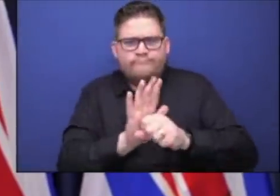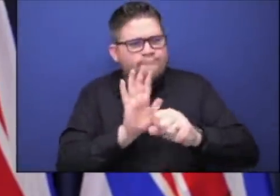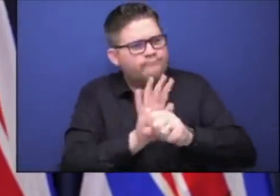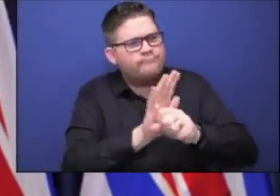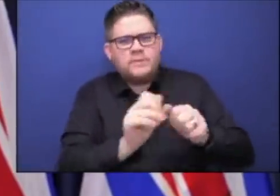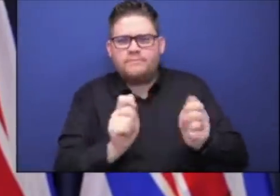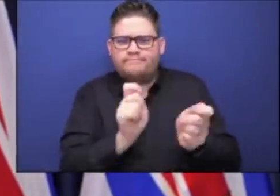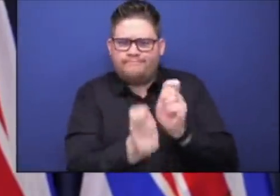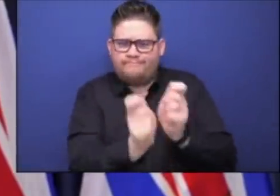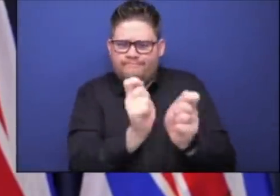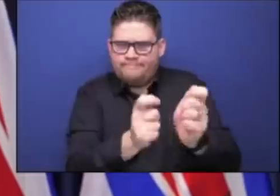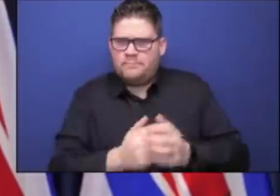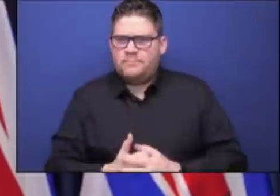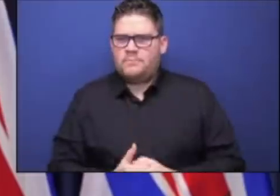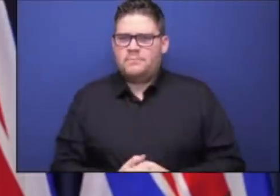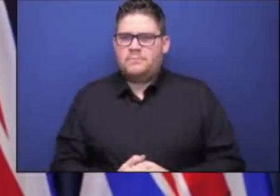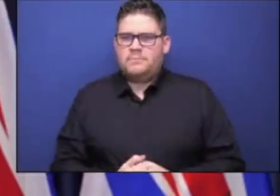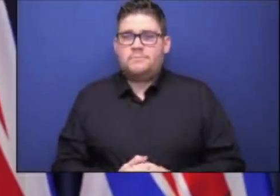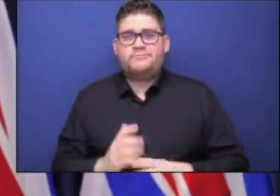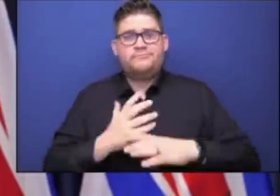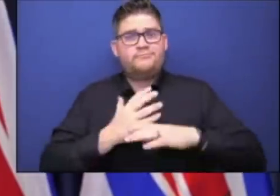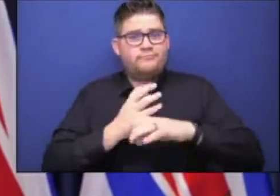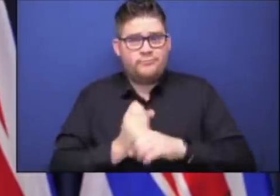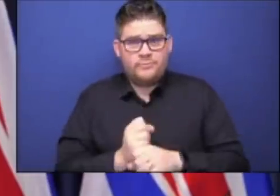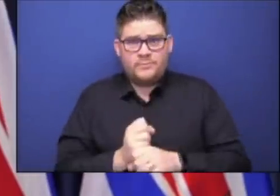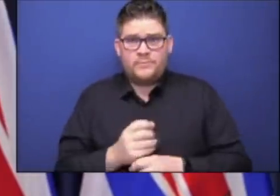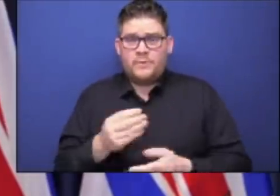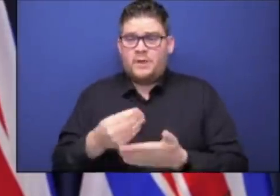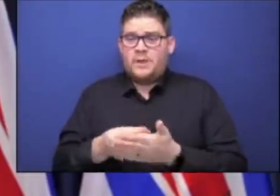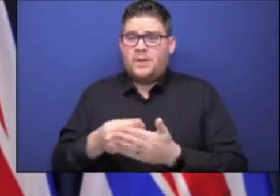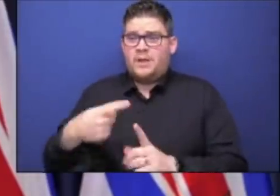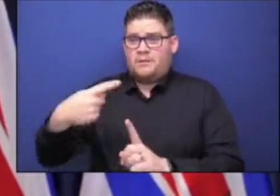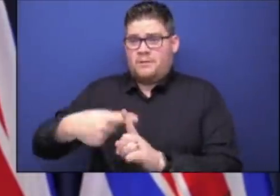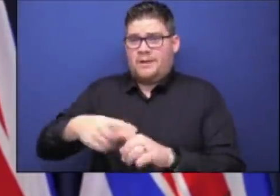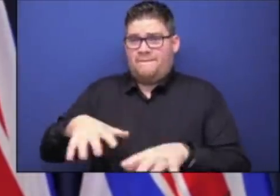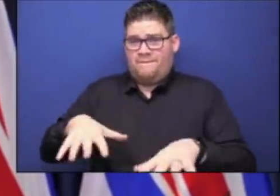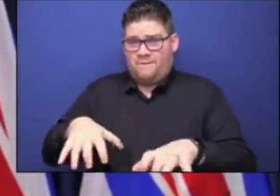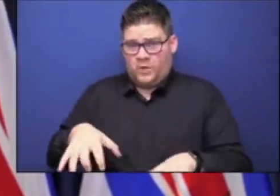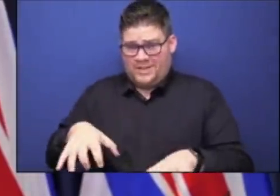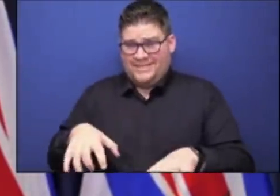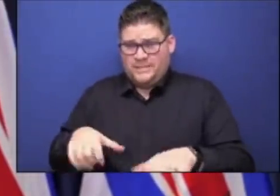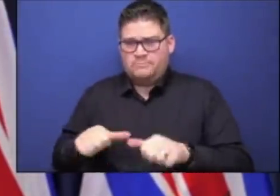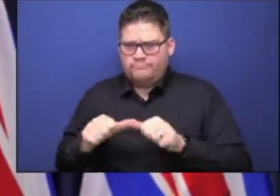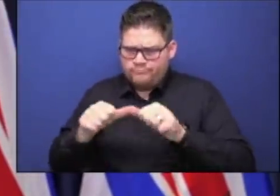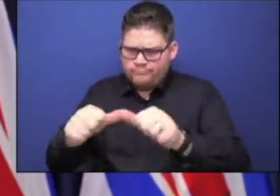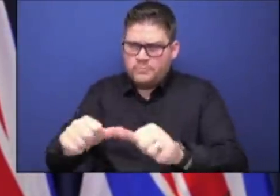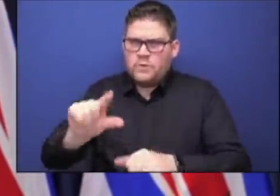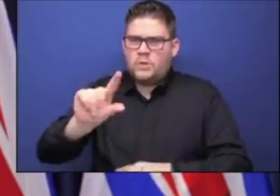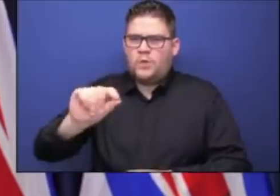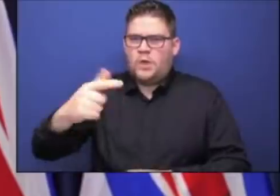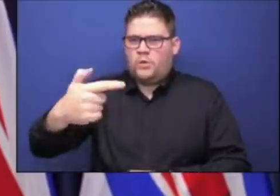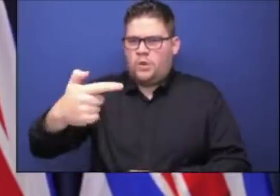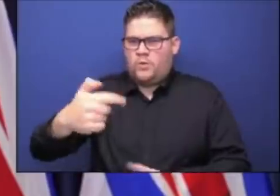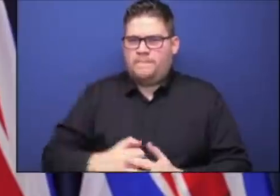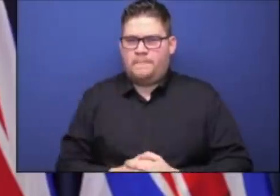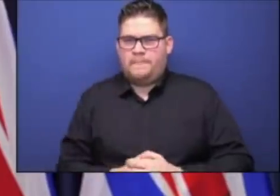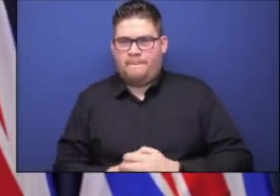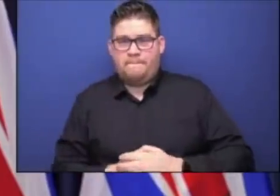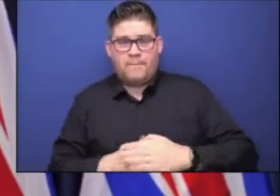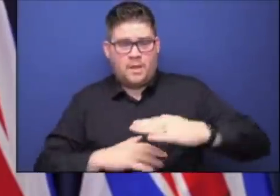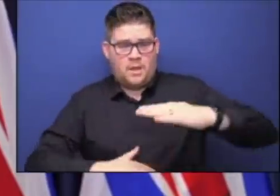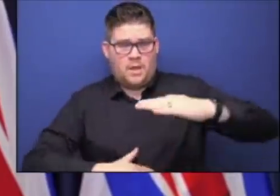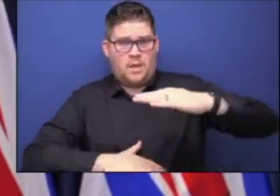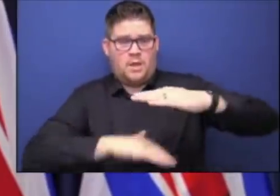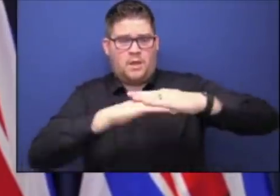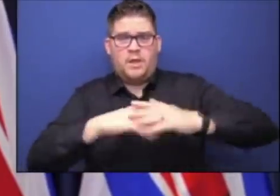till the end of 2021, capping rent increases to the rate of inflation moving forward, stopping illegal renovictions. These are all things that renters